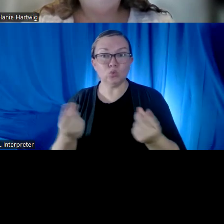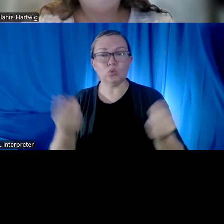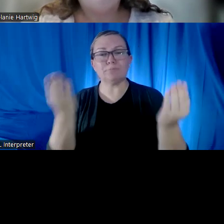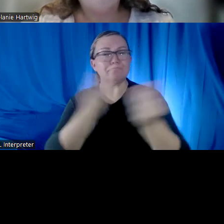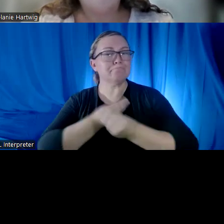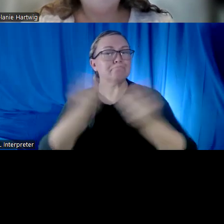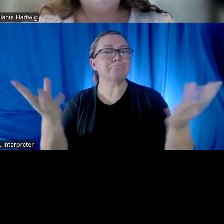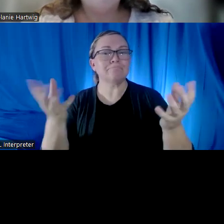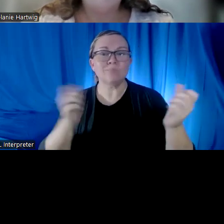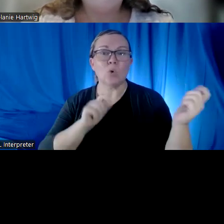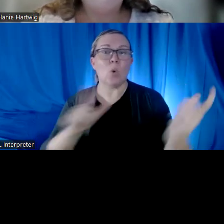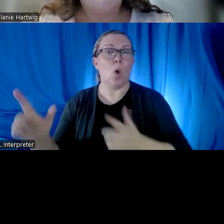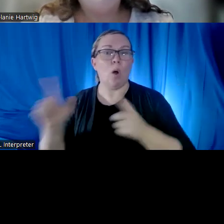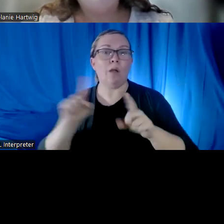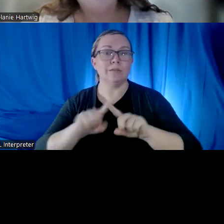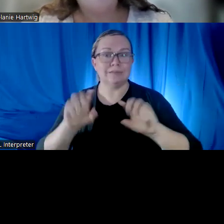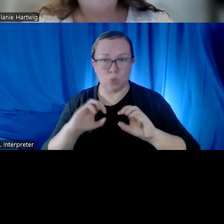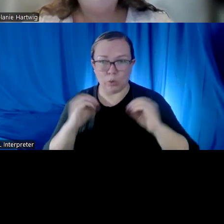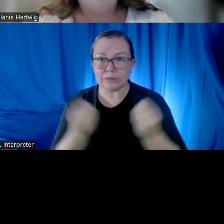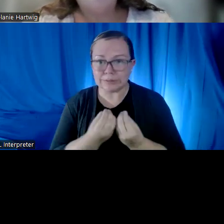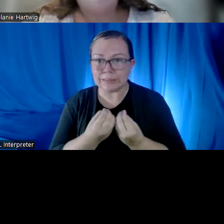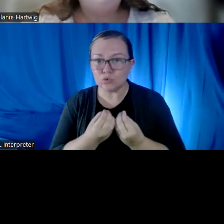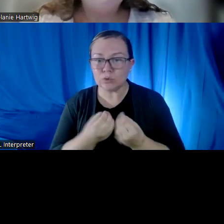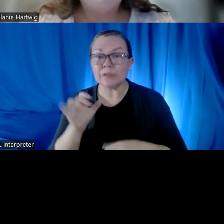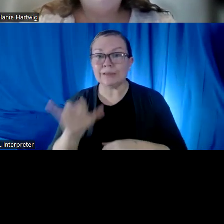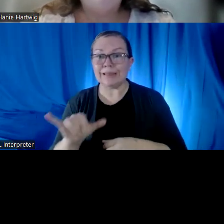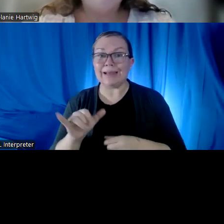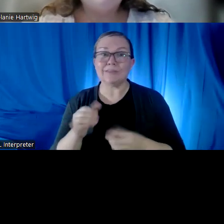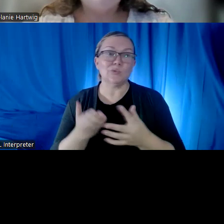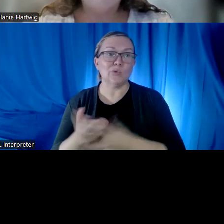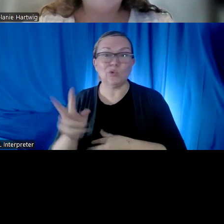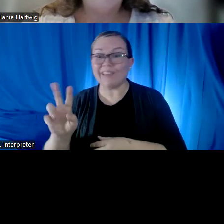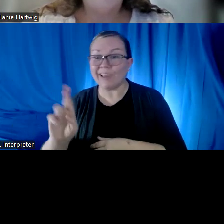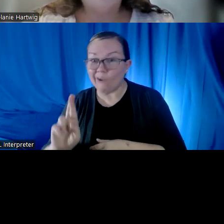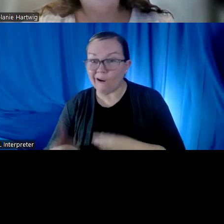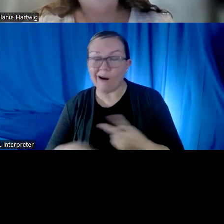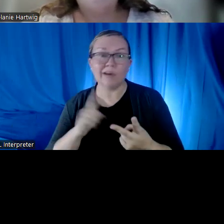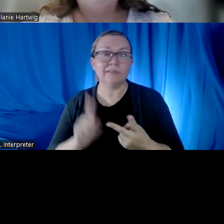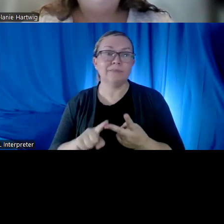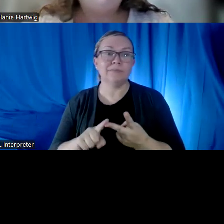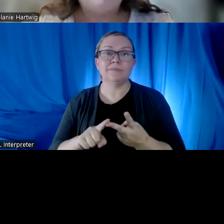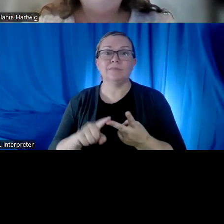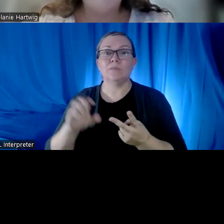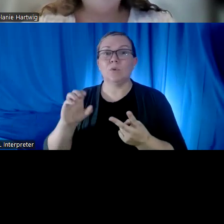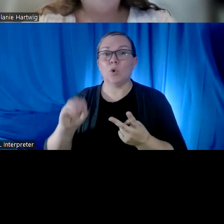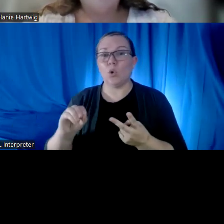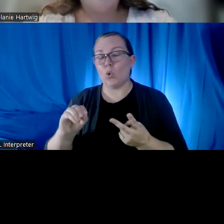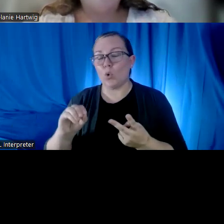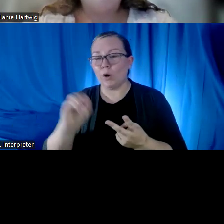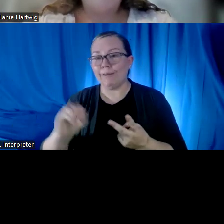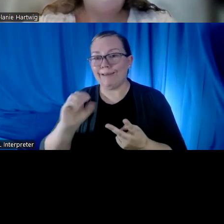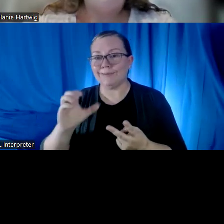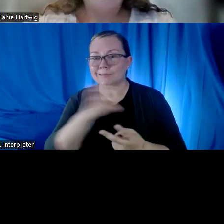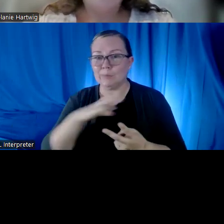different organizations that we work with. So through vocational rehabilitation, through Oregon Commission for the Blind,